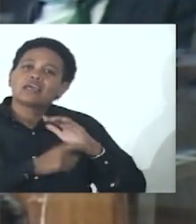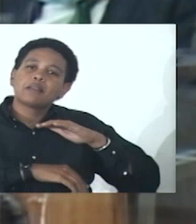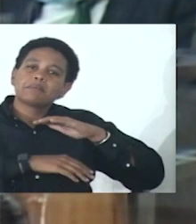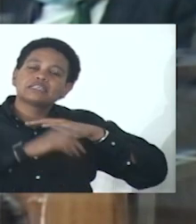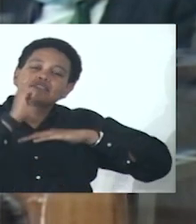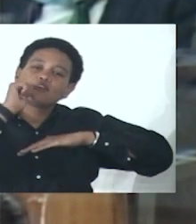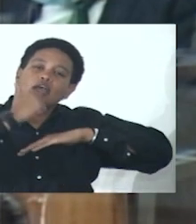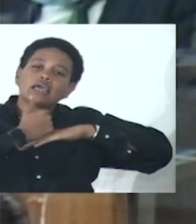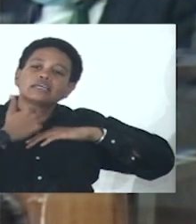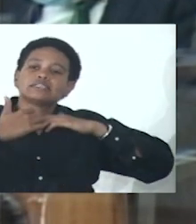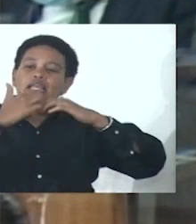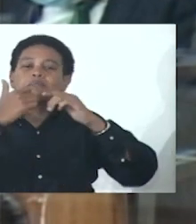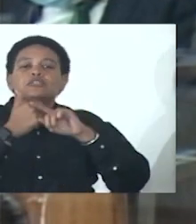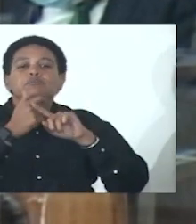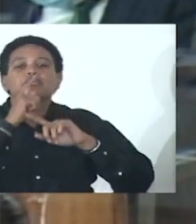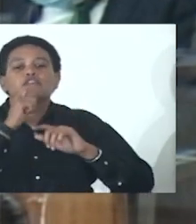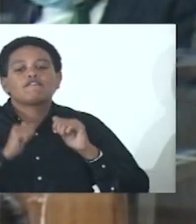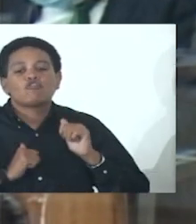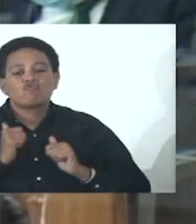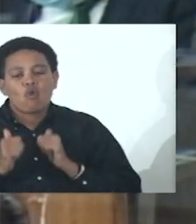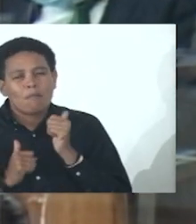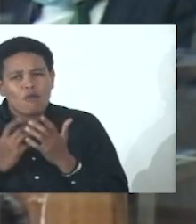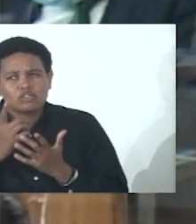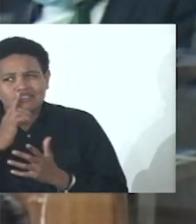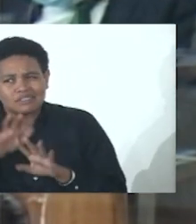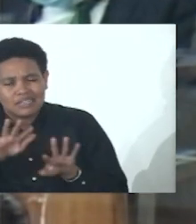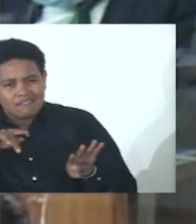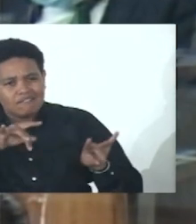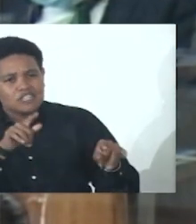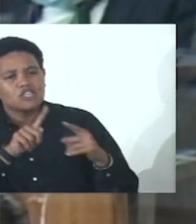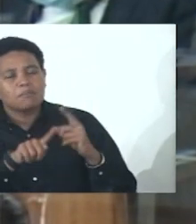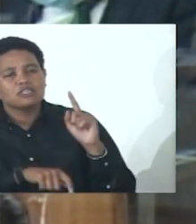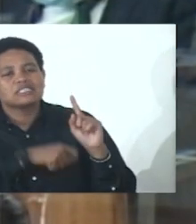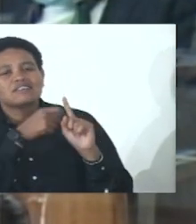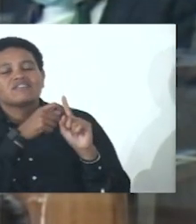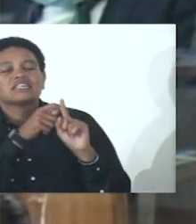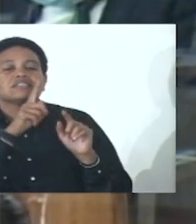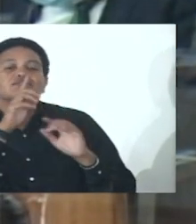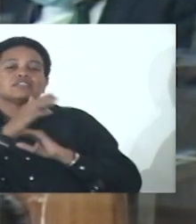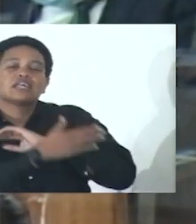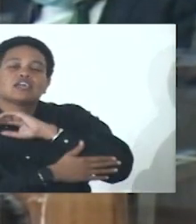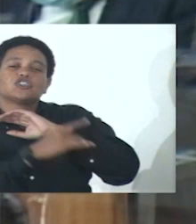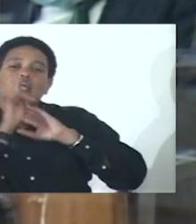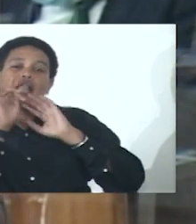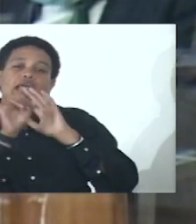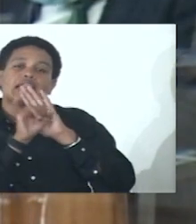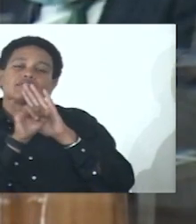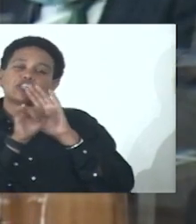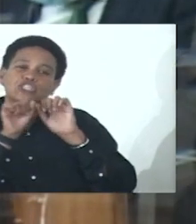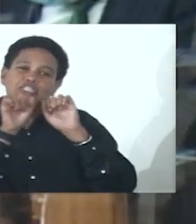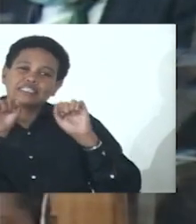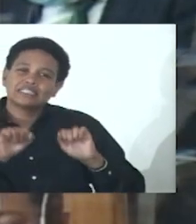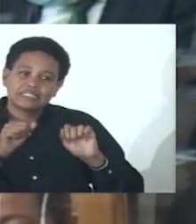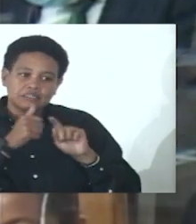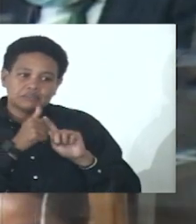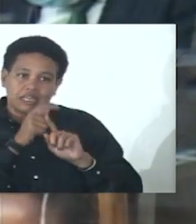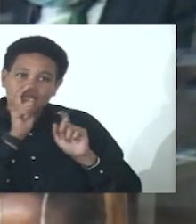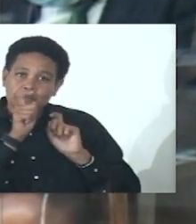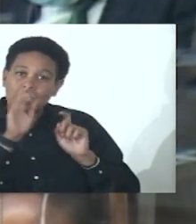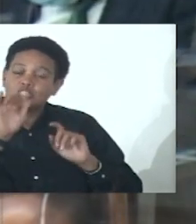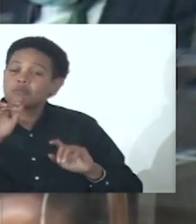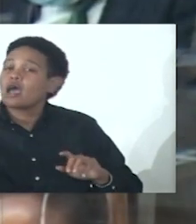the establishment of a robust, efficient, and effective national identification system underpinned